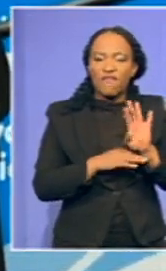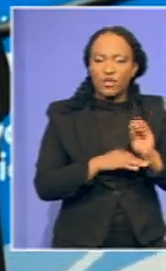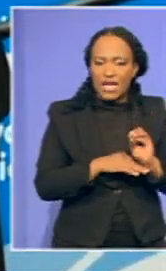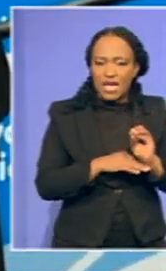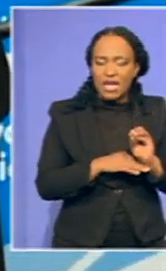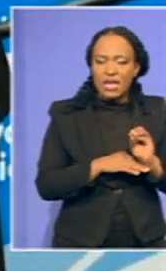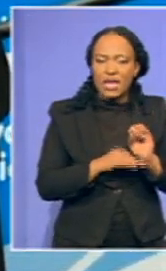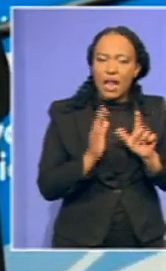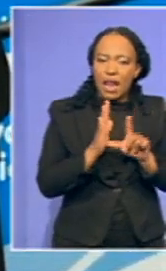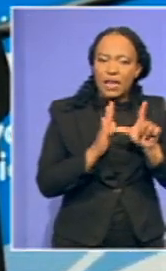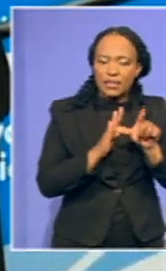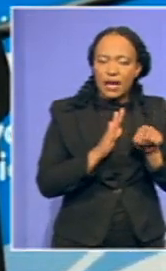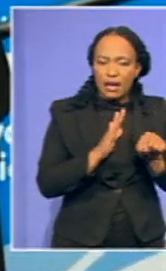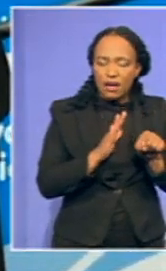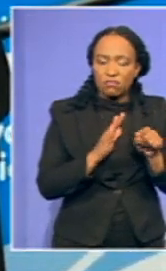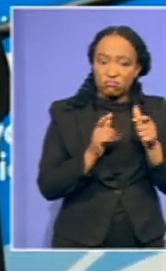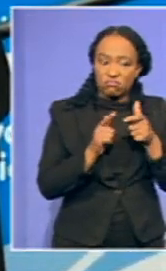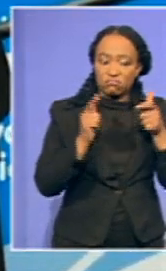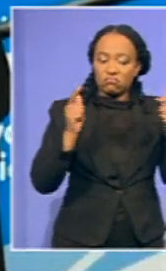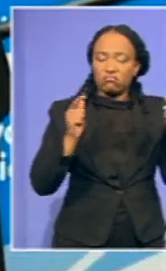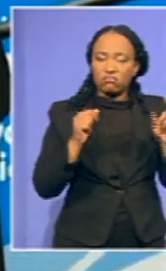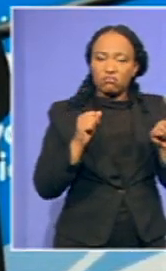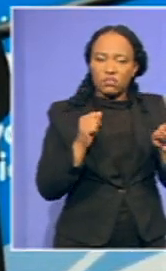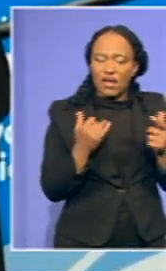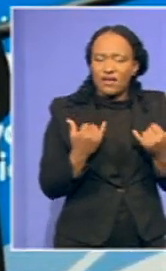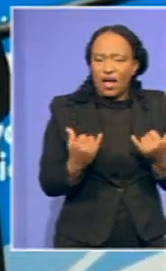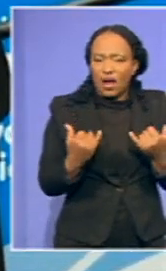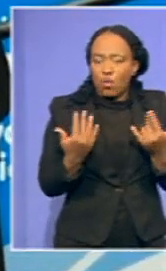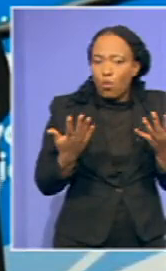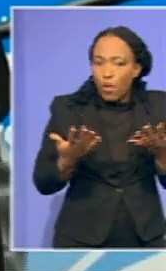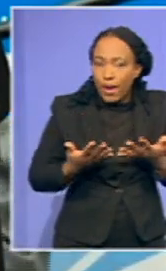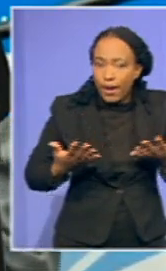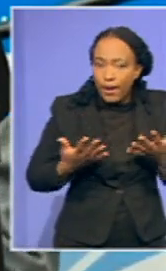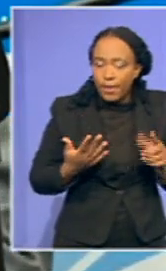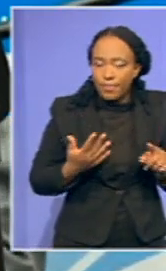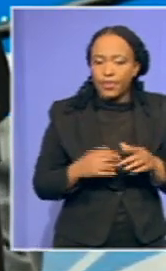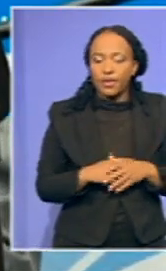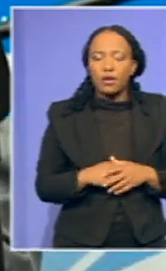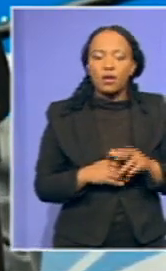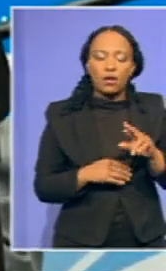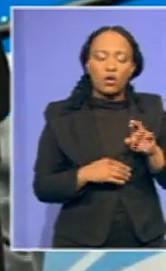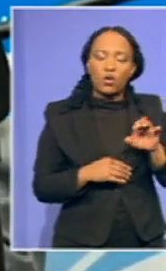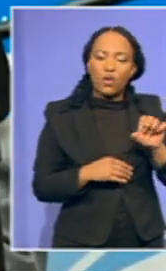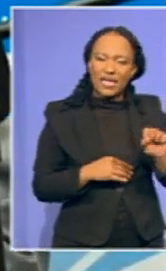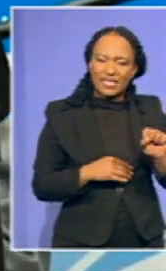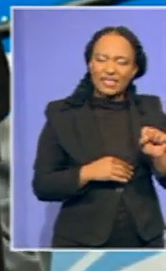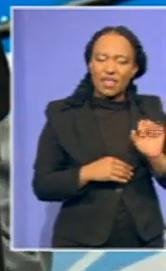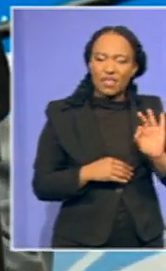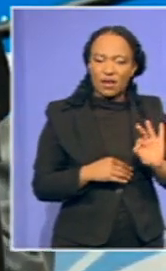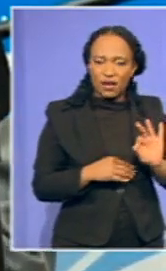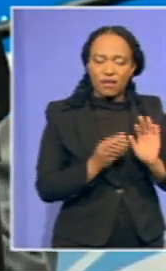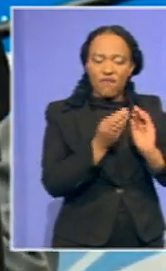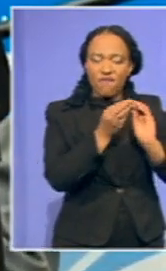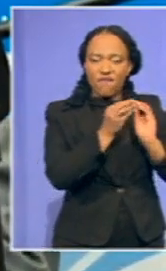megaliters. And the question is, where are we? So I'll just go back and say on RES 3, the refurbishment,